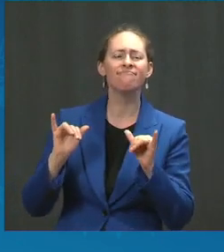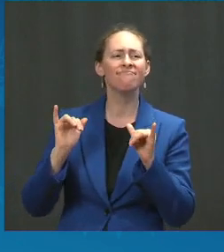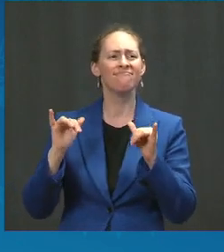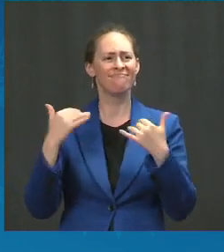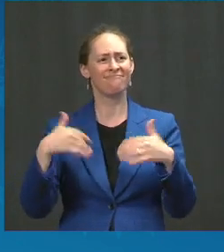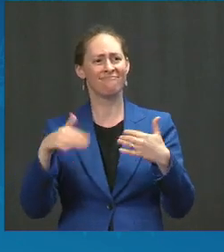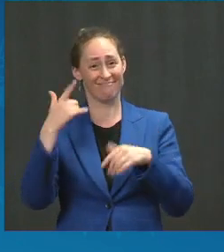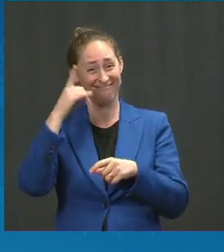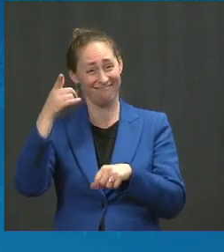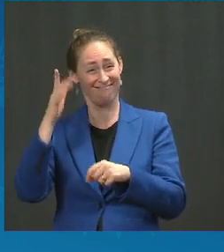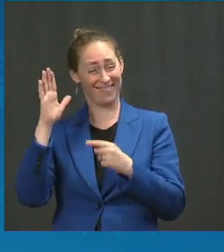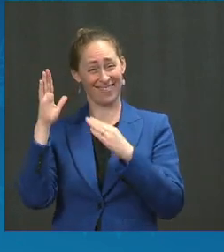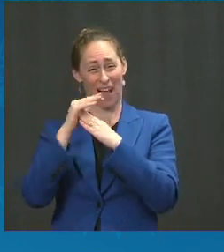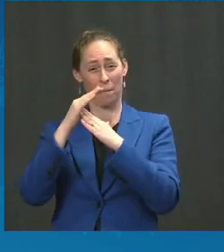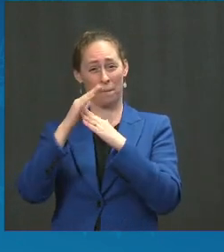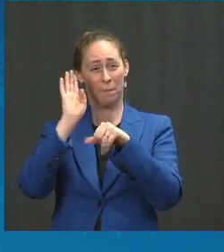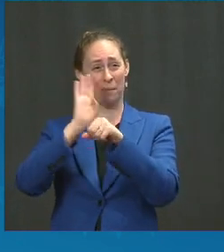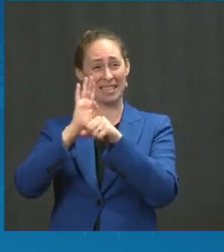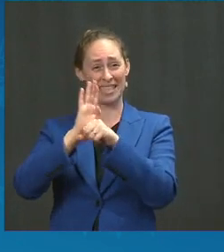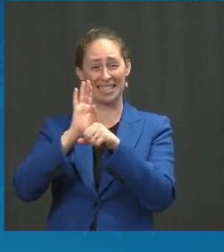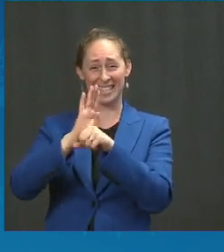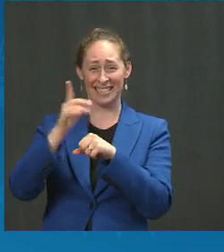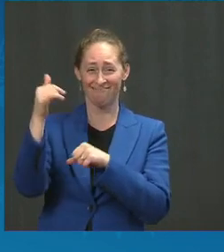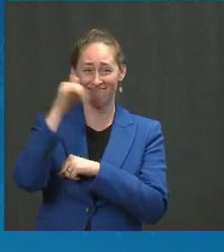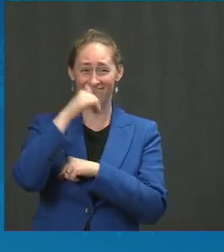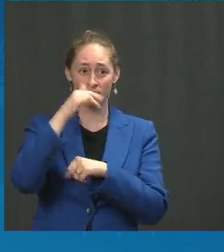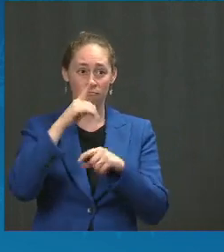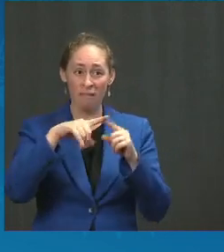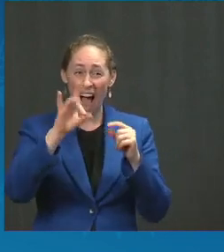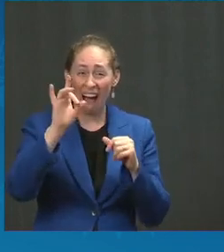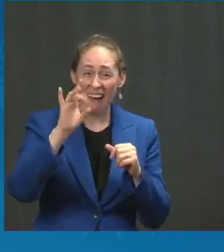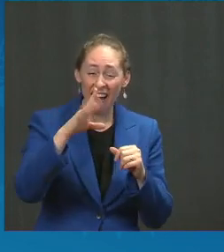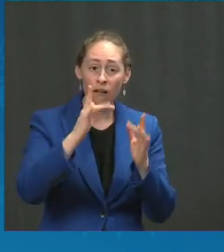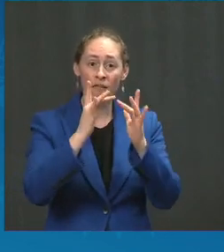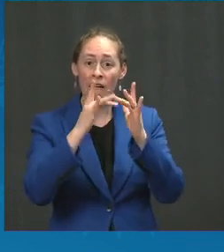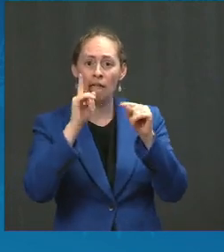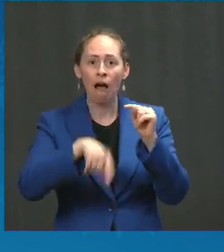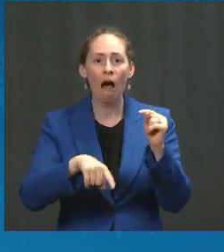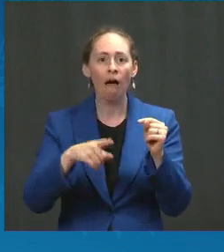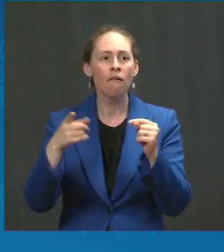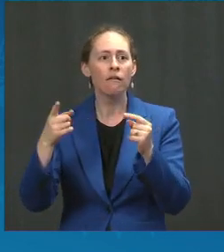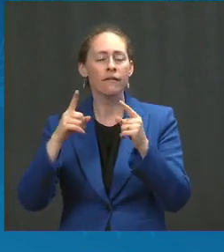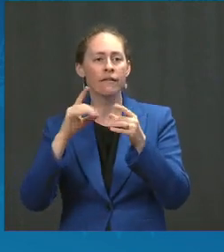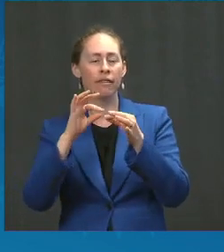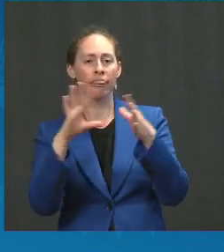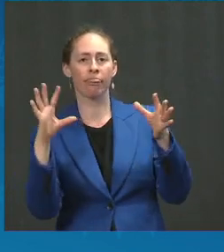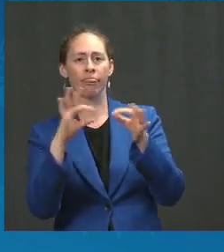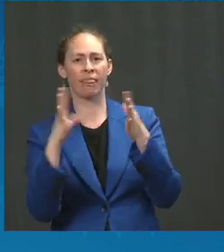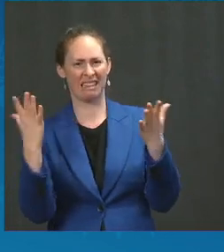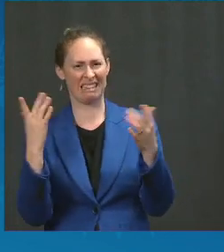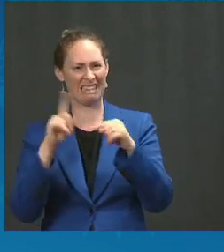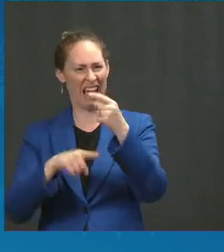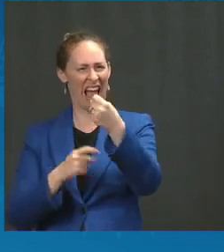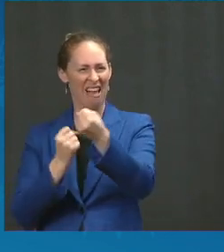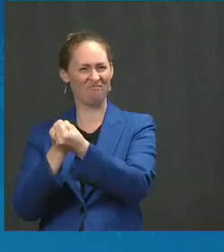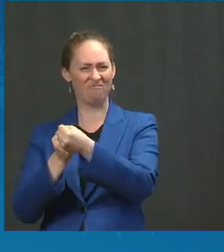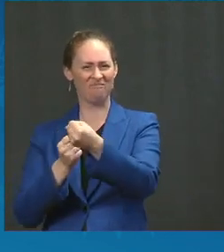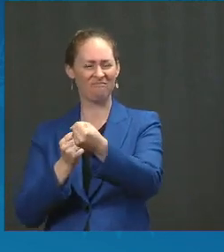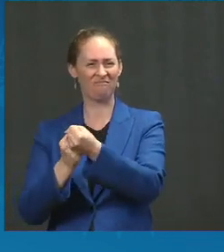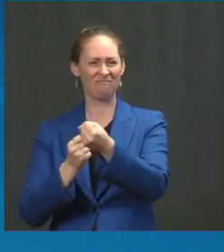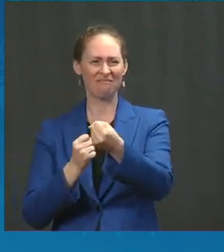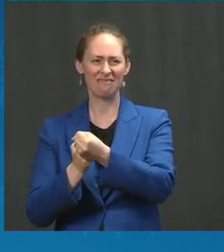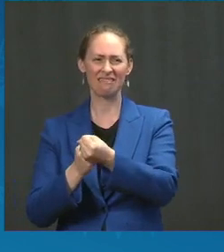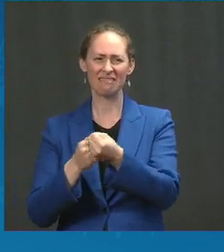doesn't have the infrastructure to support what she is doing, which is running a world-class business, then what's that going to mean to the bottom